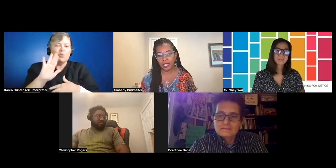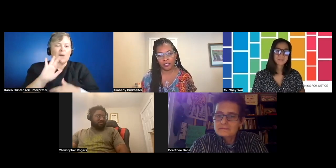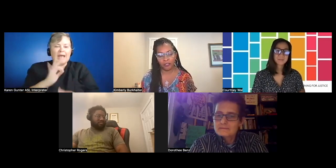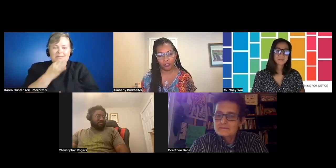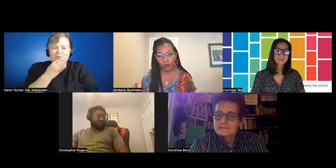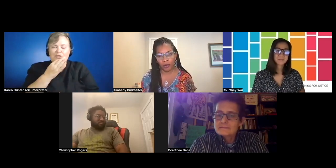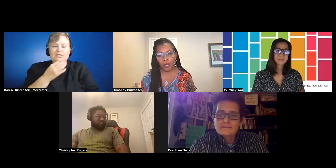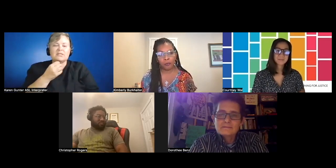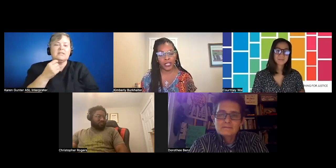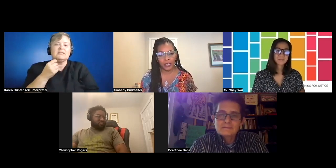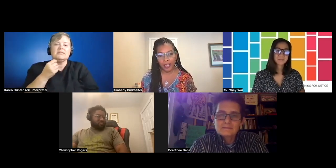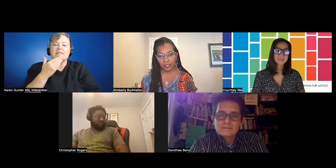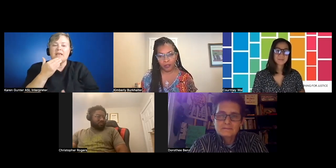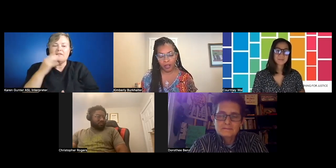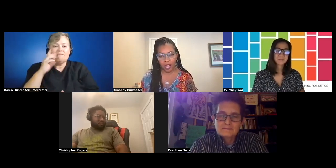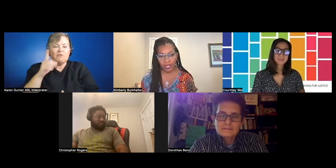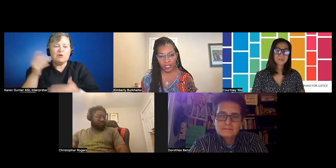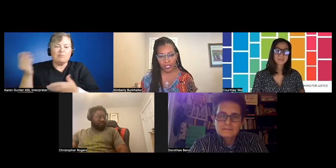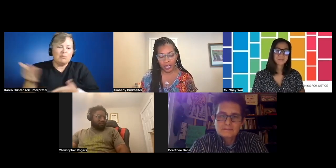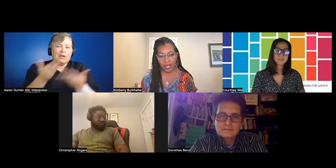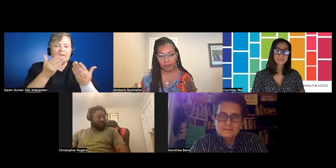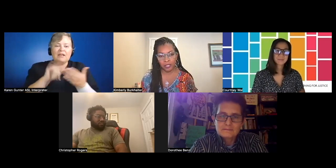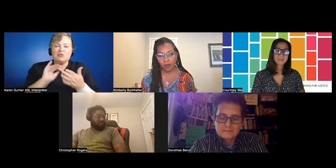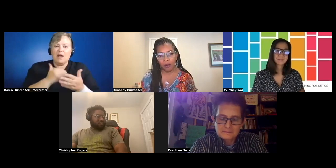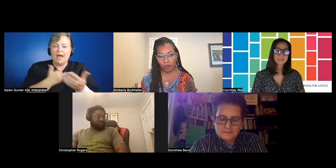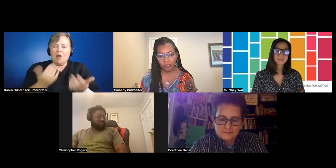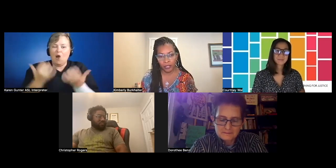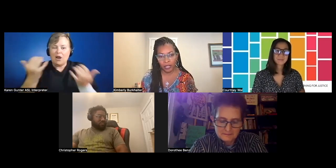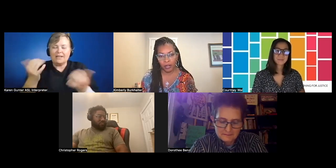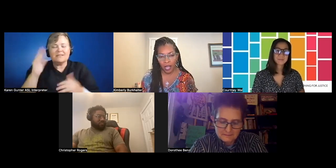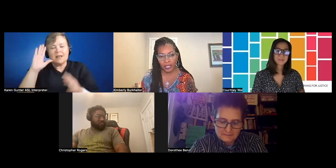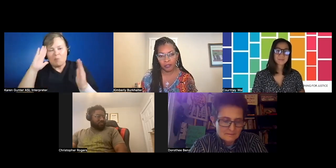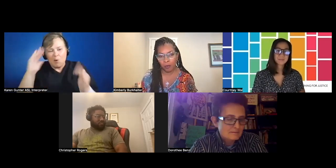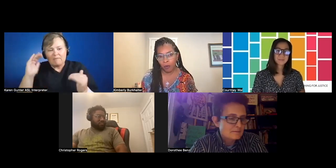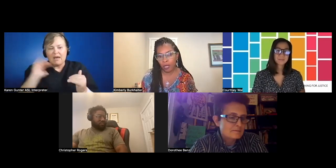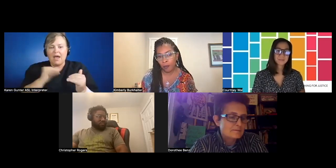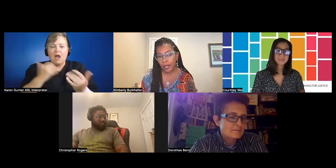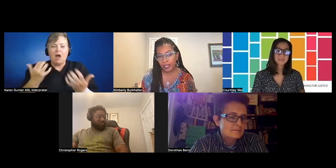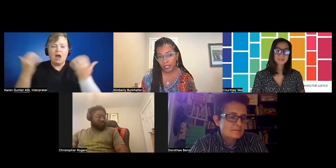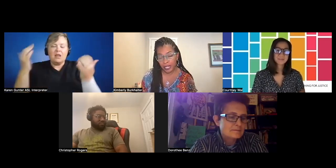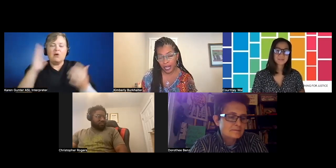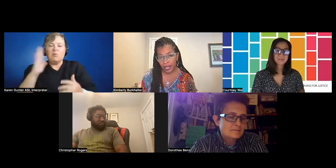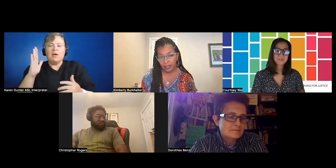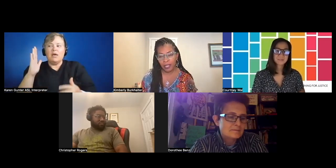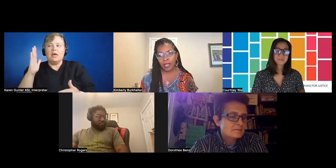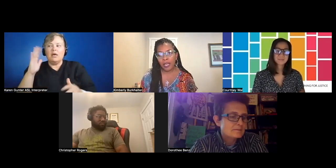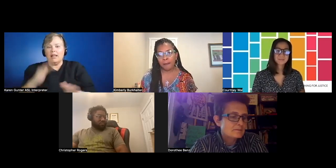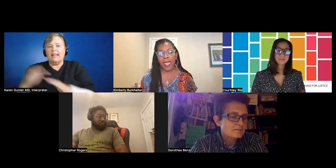expertise. Thank you for bringing that to our audience. And I am so hopeful that our audience will walk away